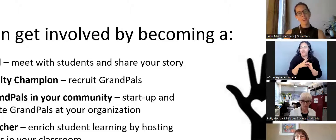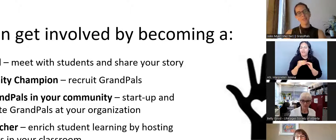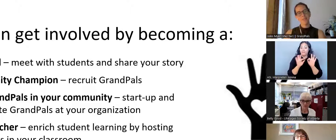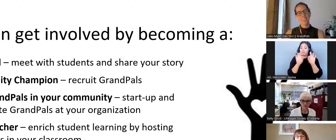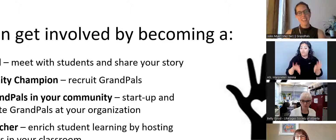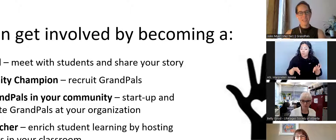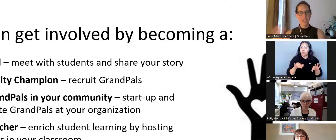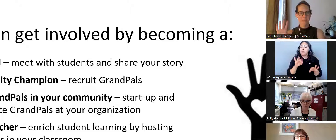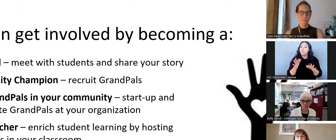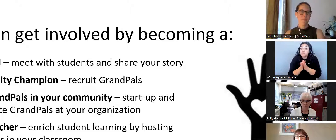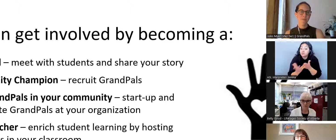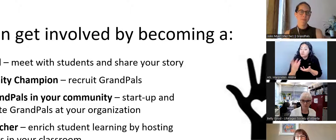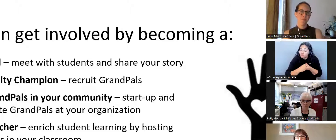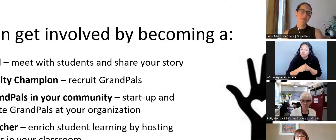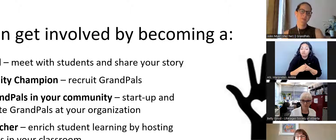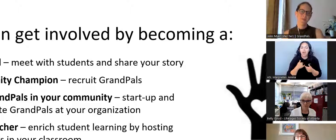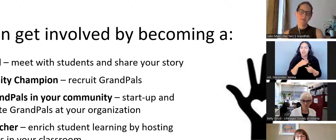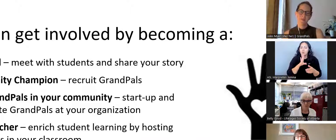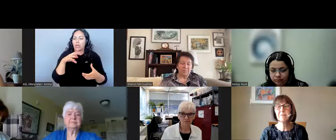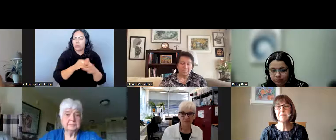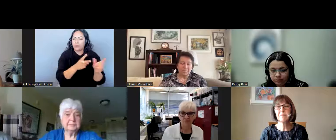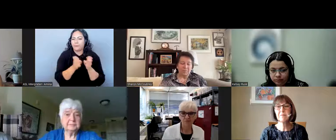get involved. Thanks for your time.